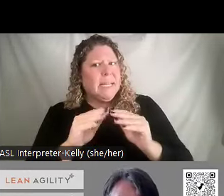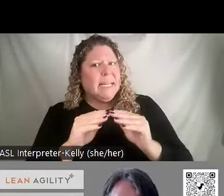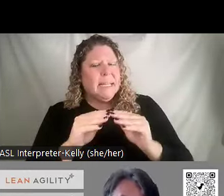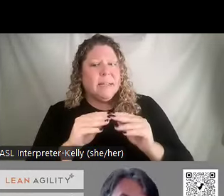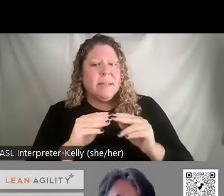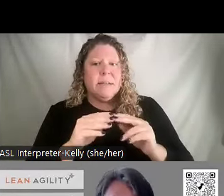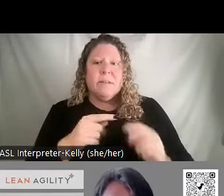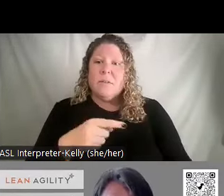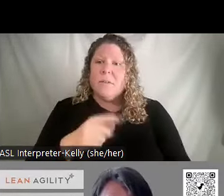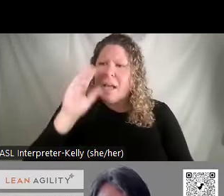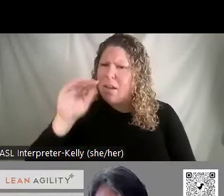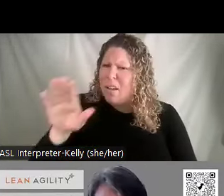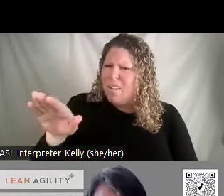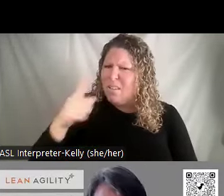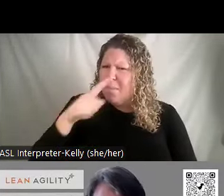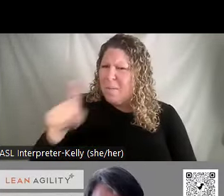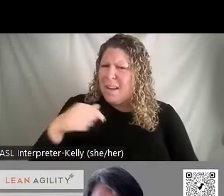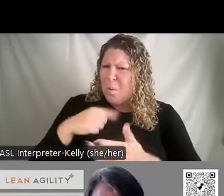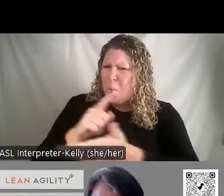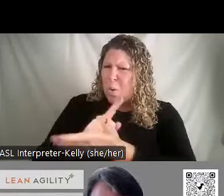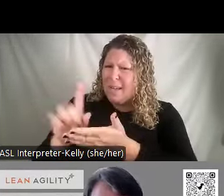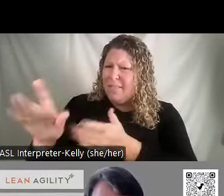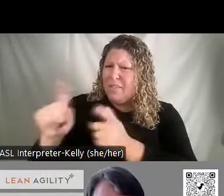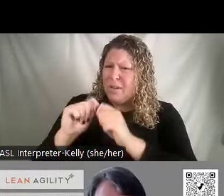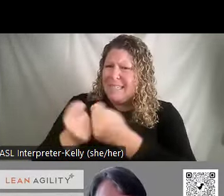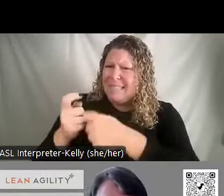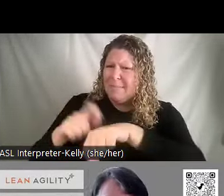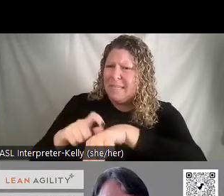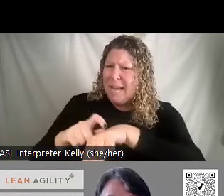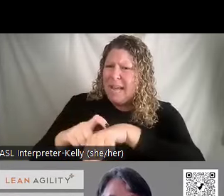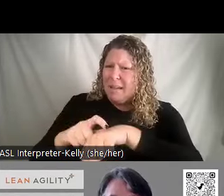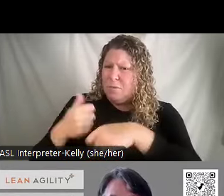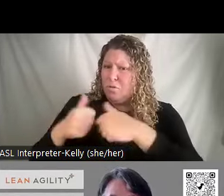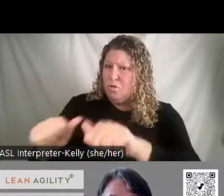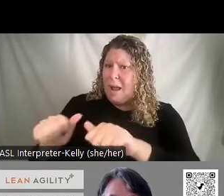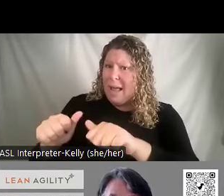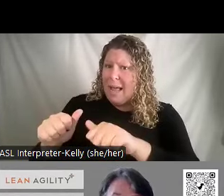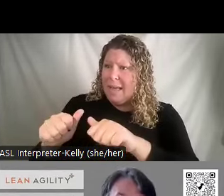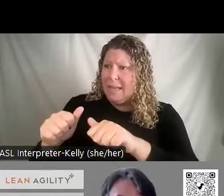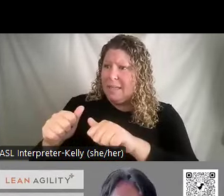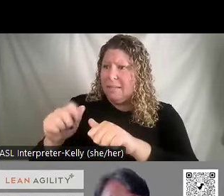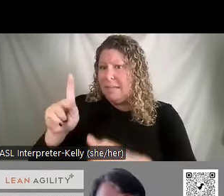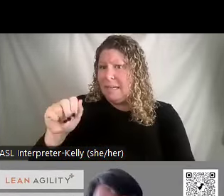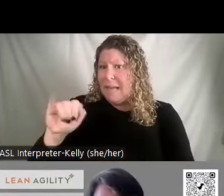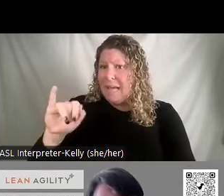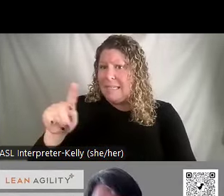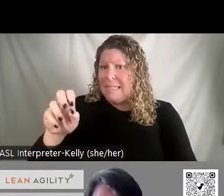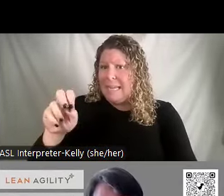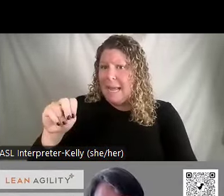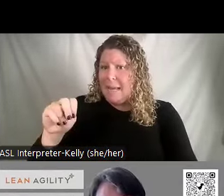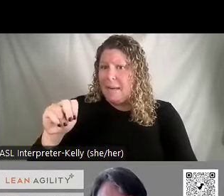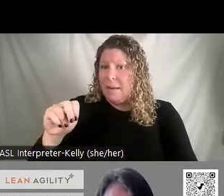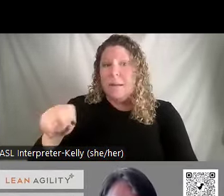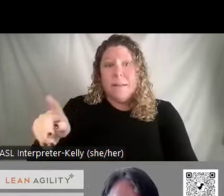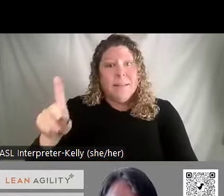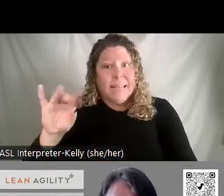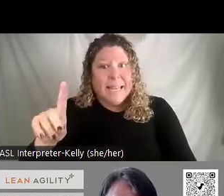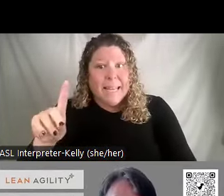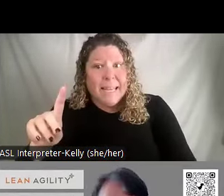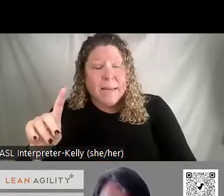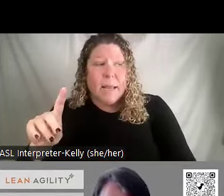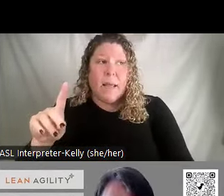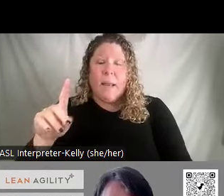able to ask, hey, could I get a week of a team's time in your region to try this thing out? And not only did they do that, it became a super home